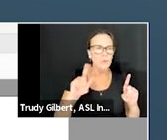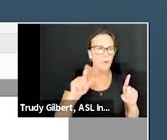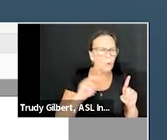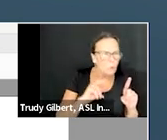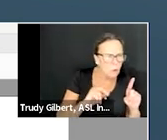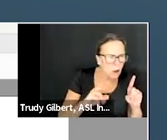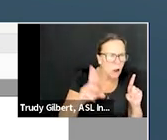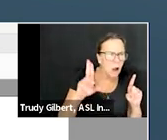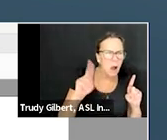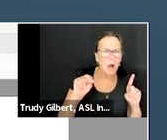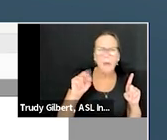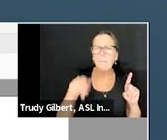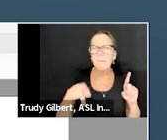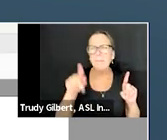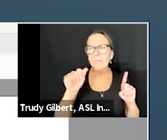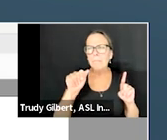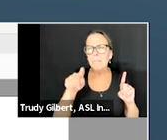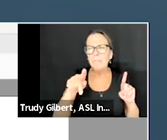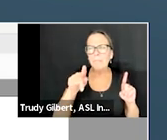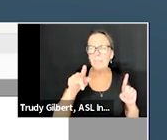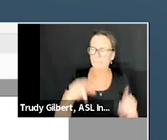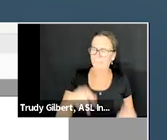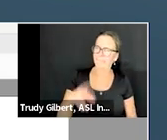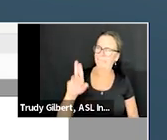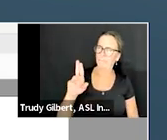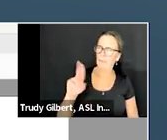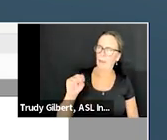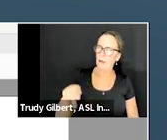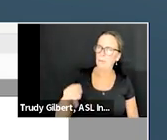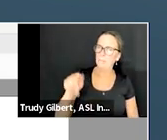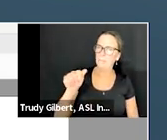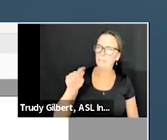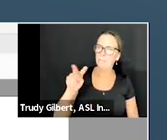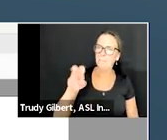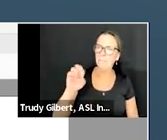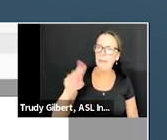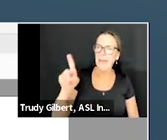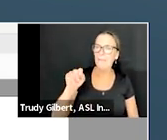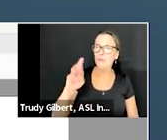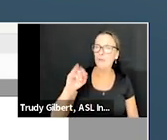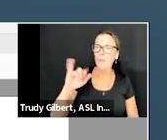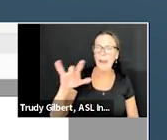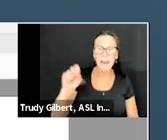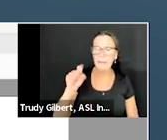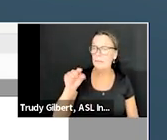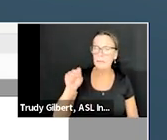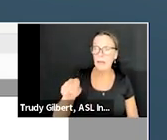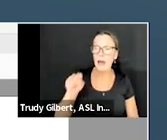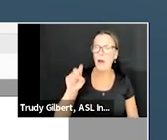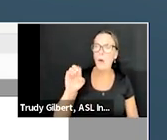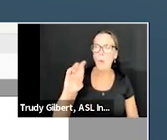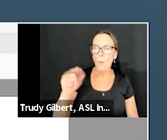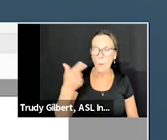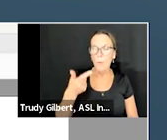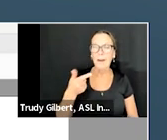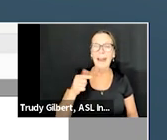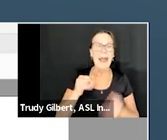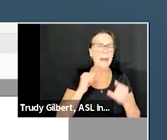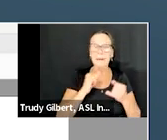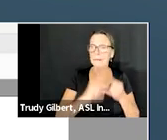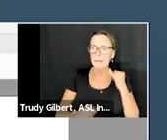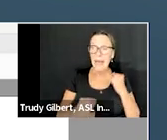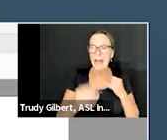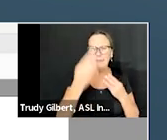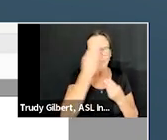Next slide, please, Keith. And then I thought that I would wrap things up with just talking about